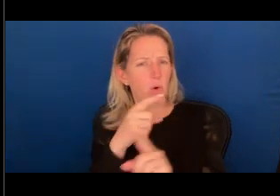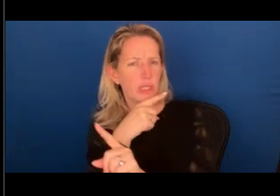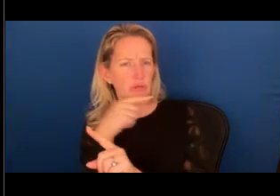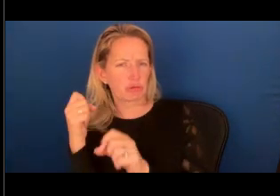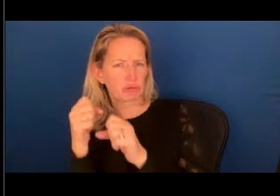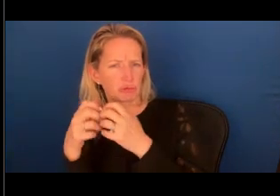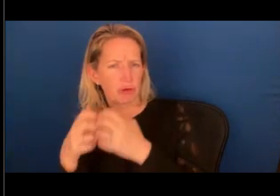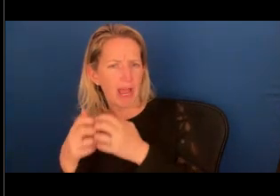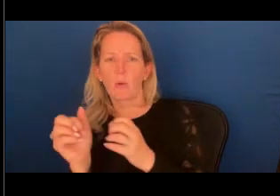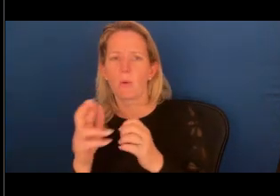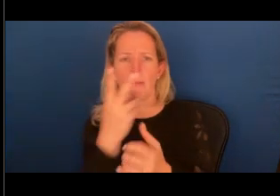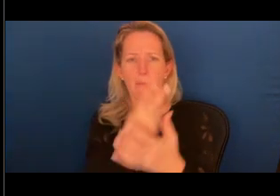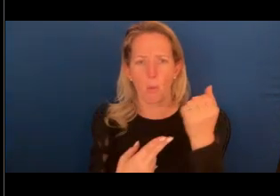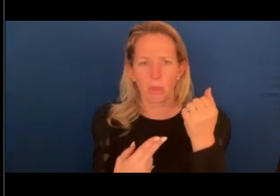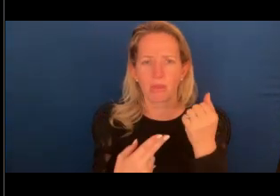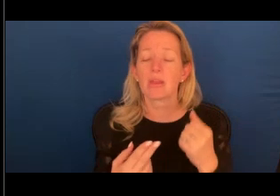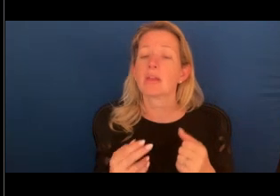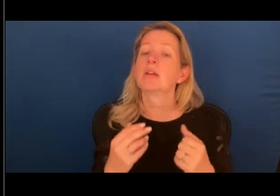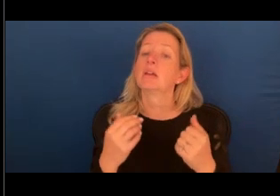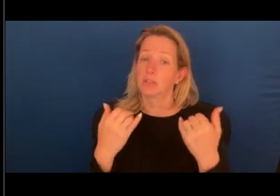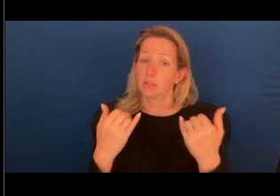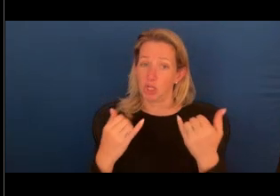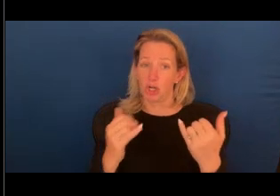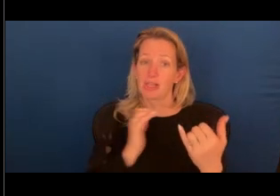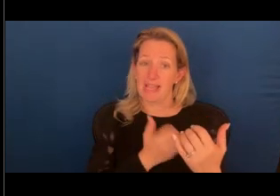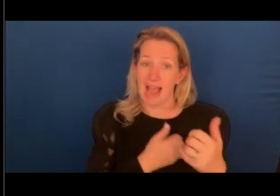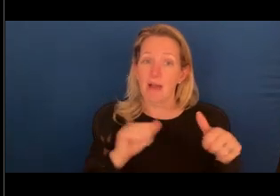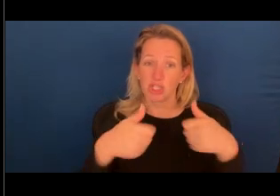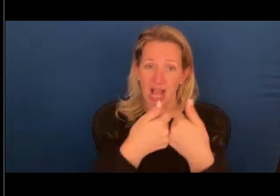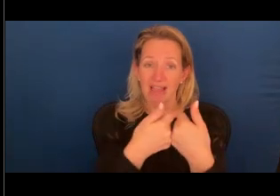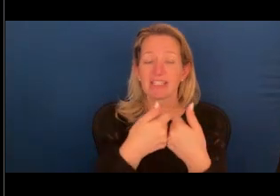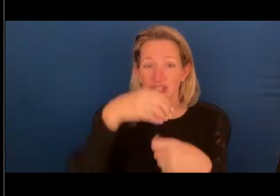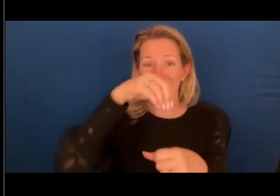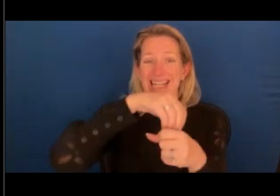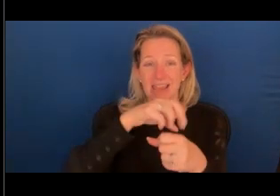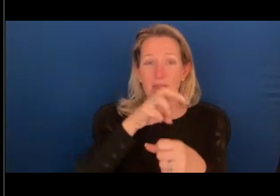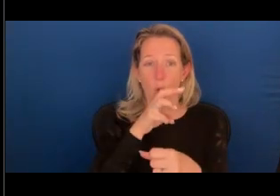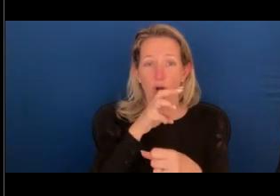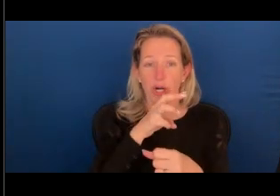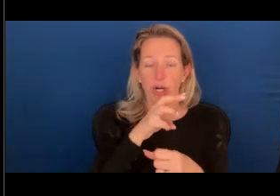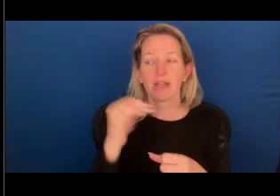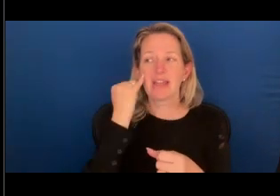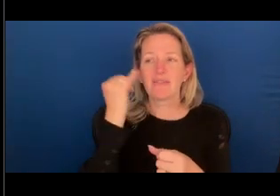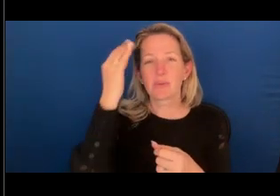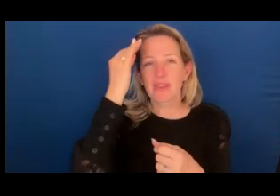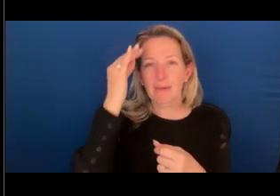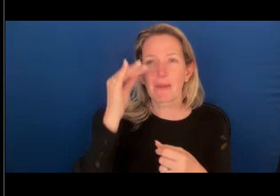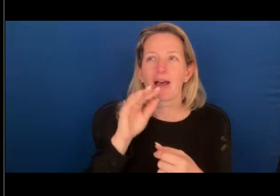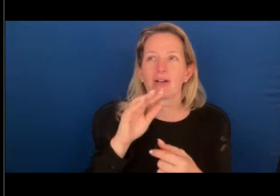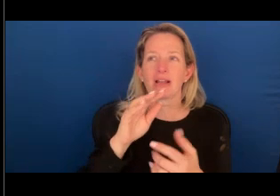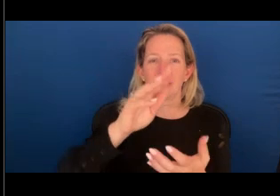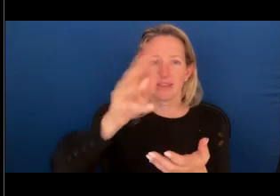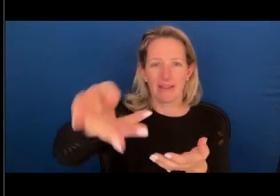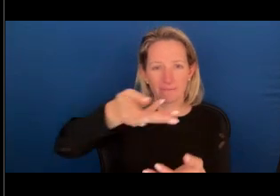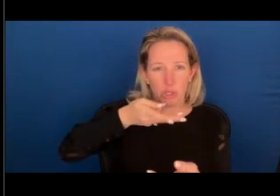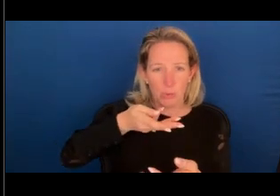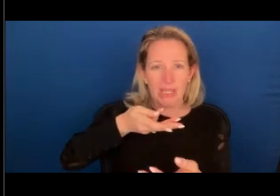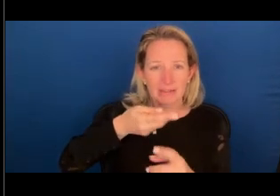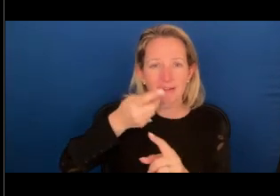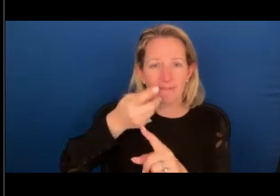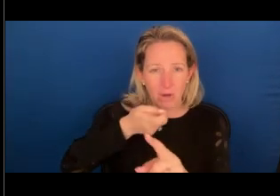Currently, our challenge is in the water, because if we think about effluent from the laundry machine, that is with a lot of the